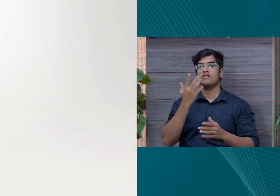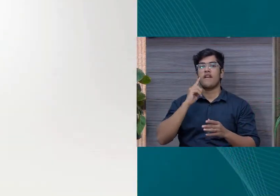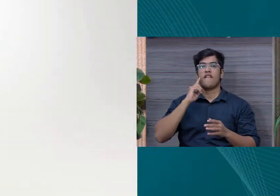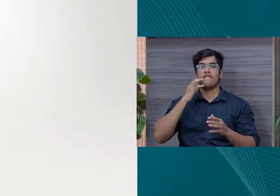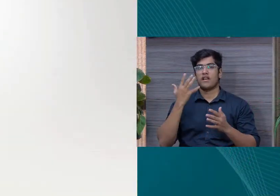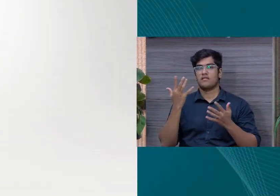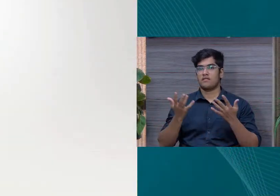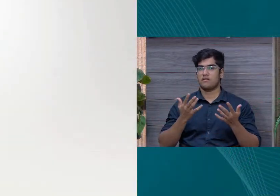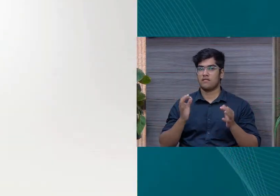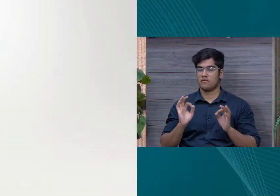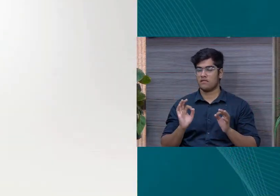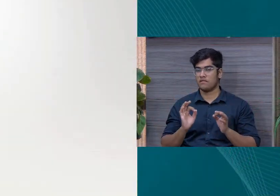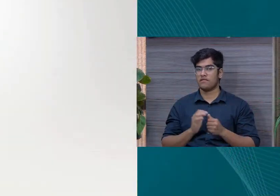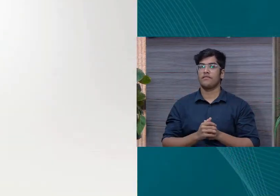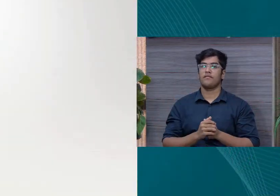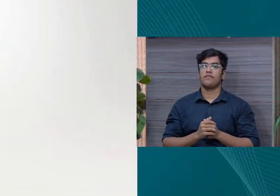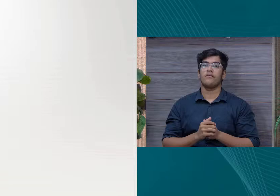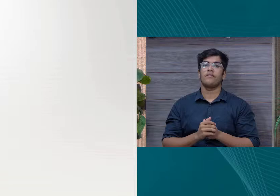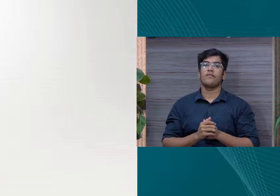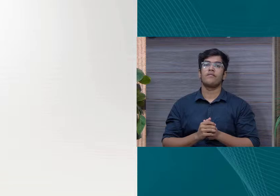fashionable,